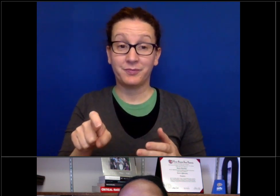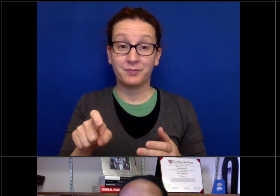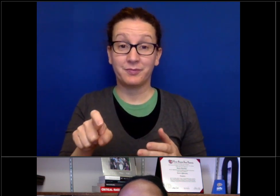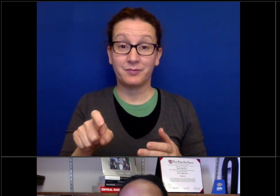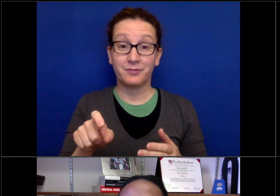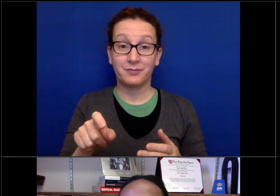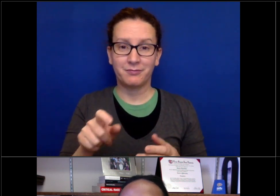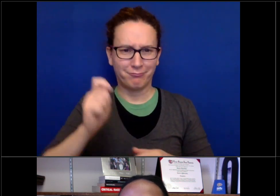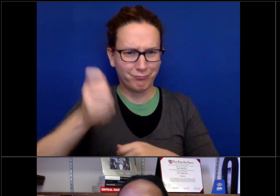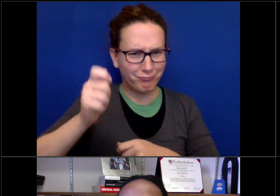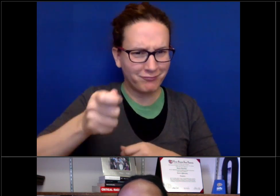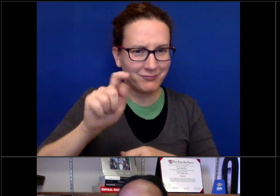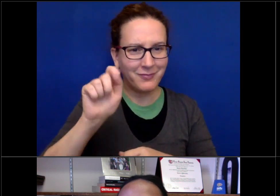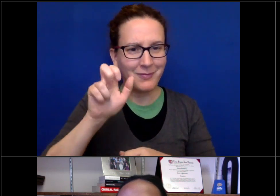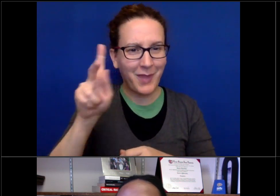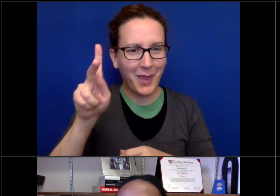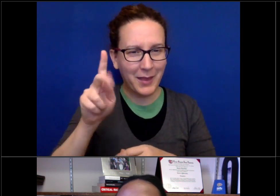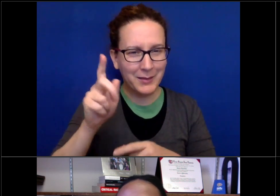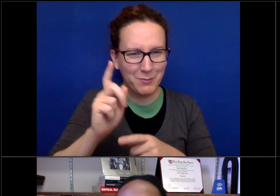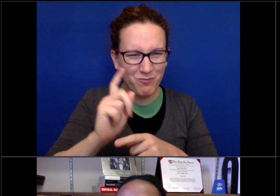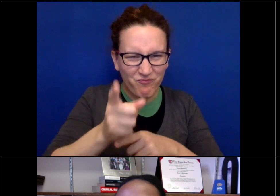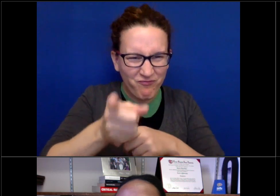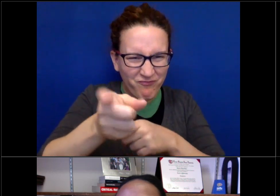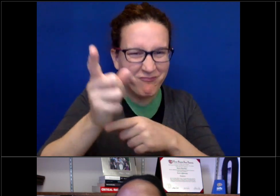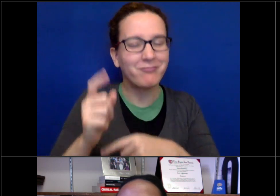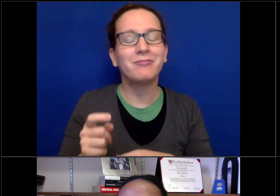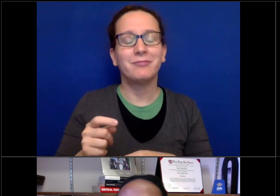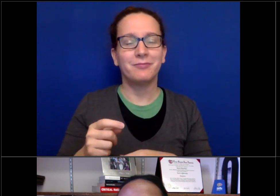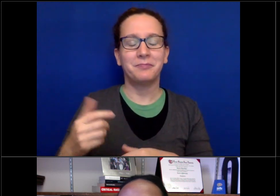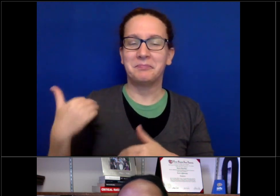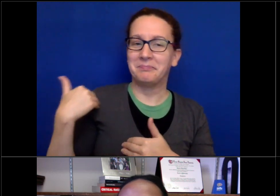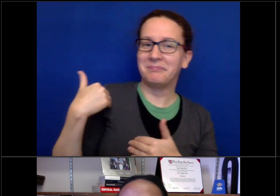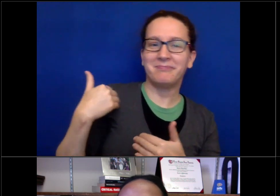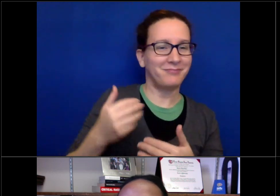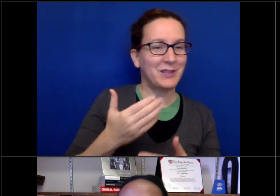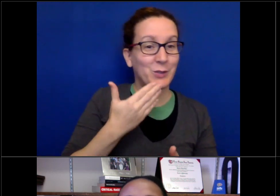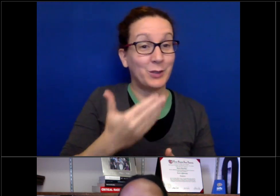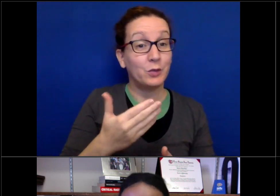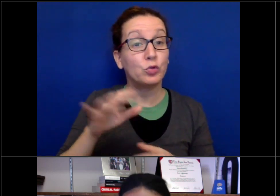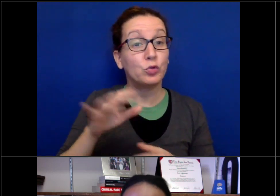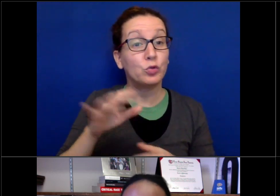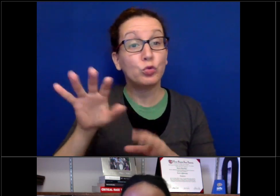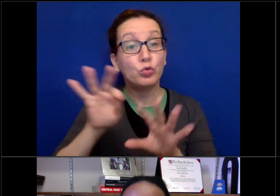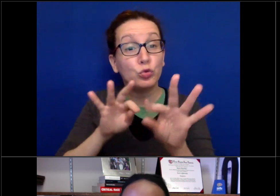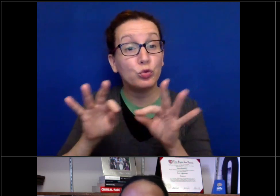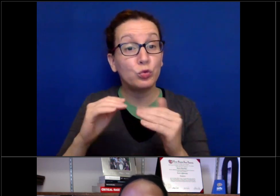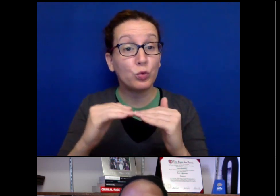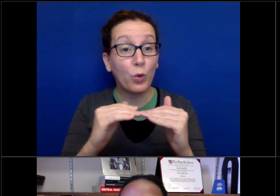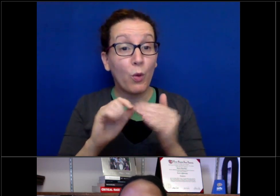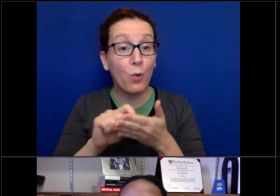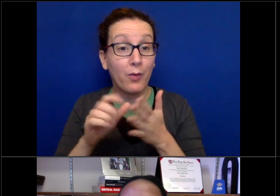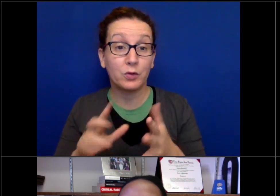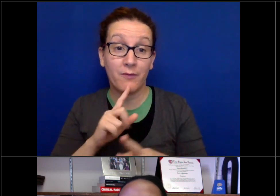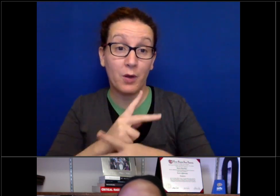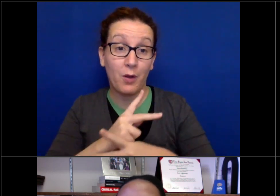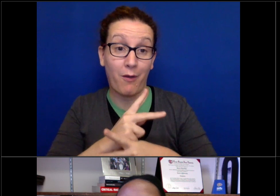taskmaster of some sort. And so I would say choose your co-authors